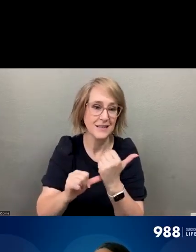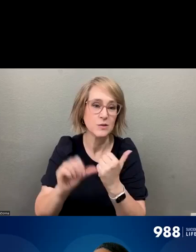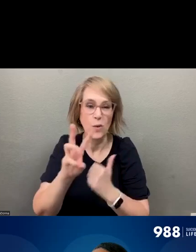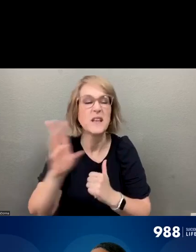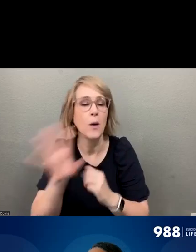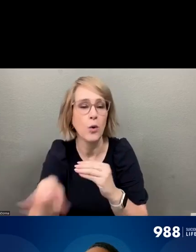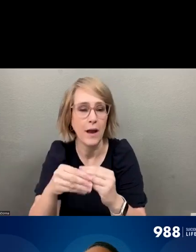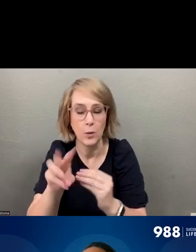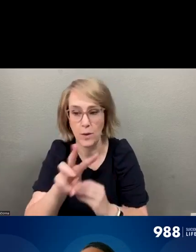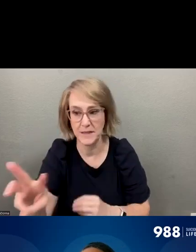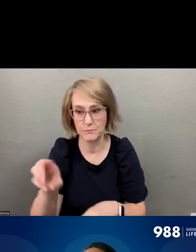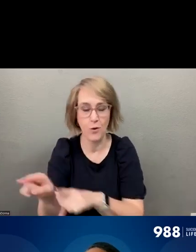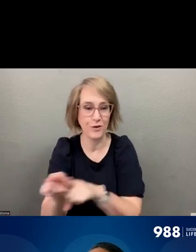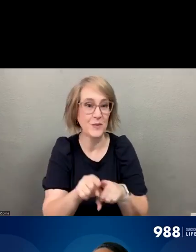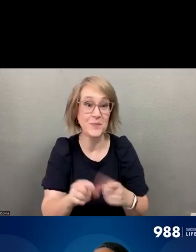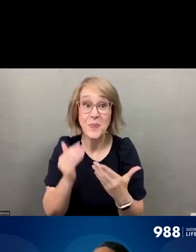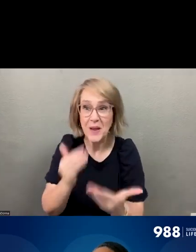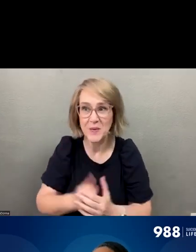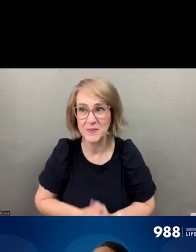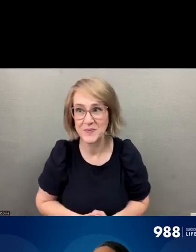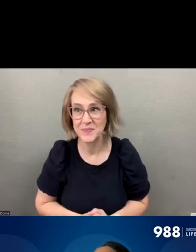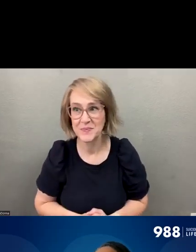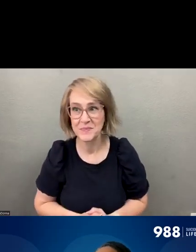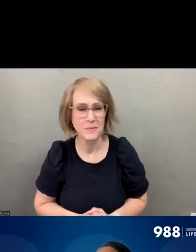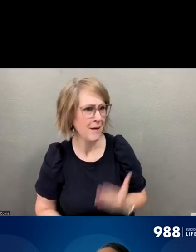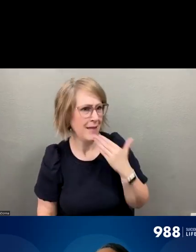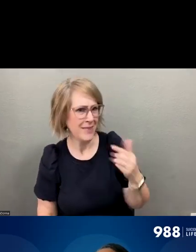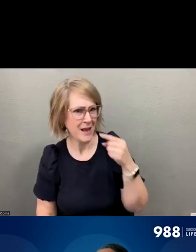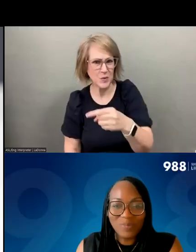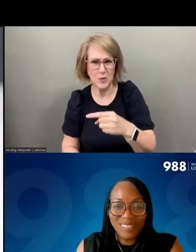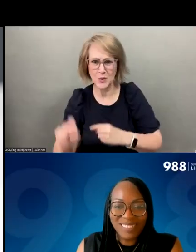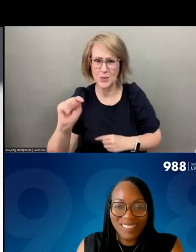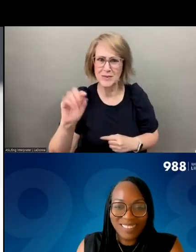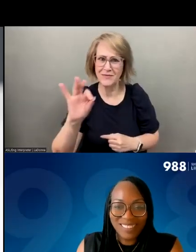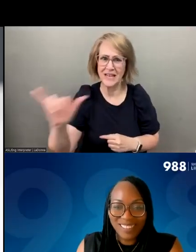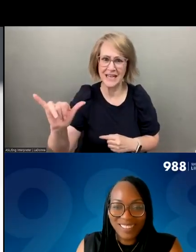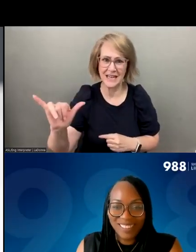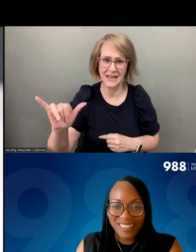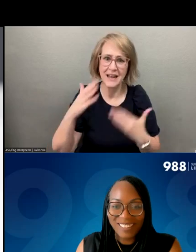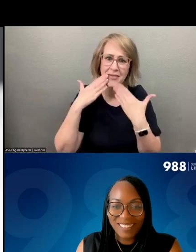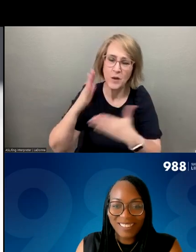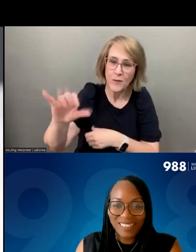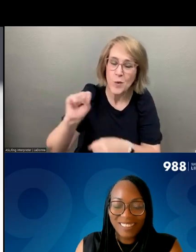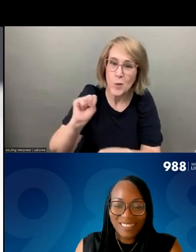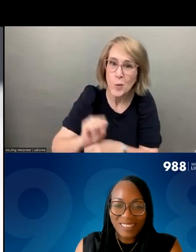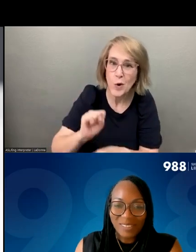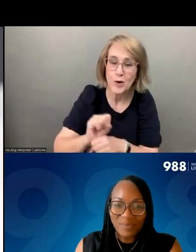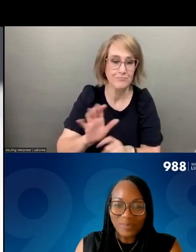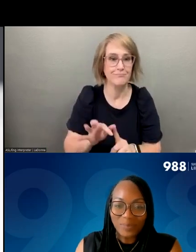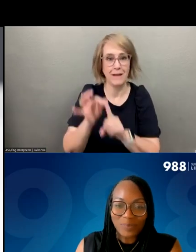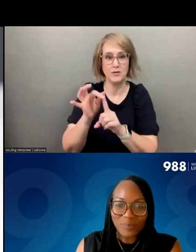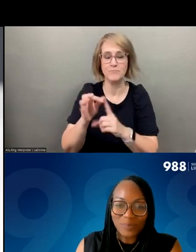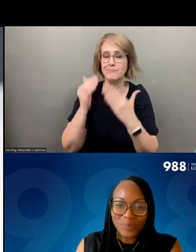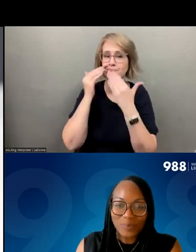in the chat as well. Thank you so much. And thank you so much, Tiffany. Thank you for all that you do, and especially a